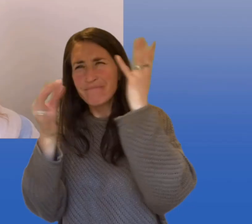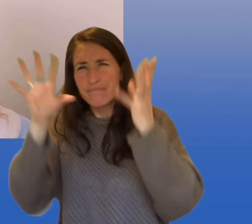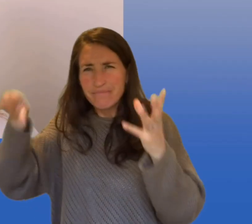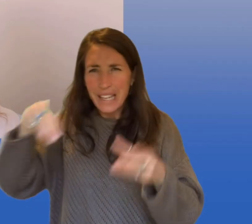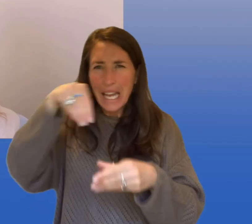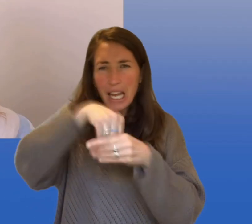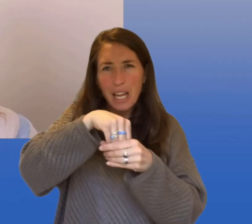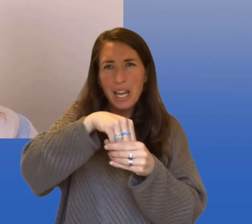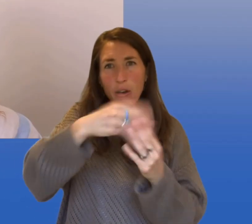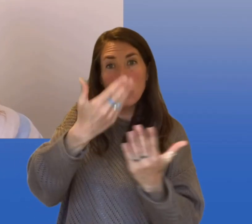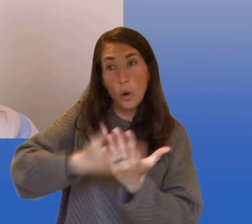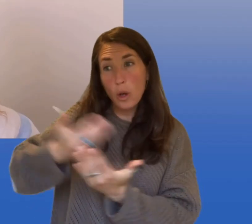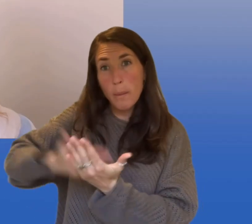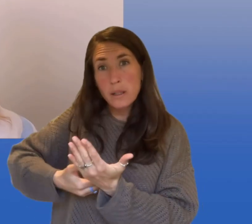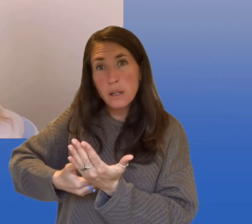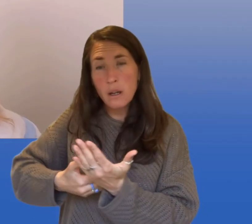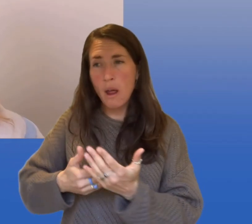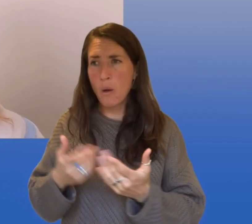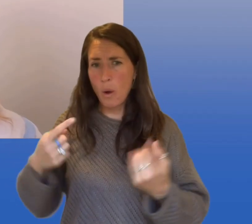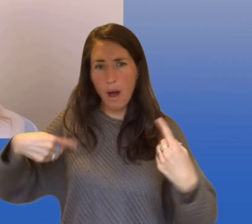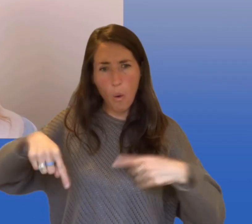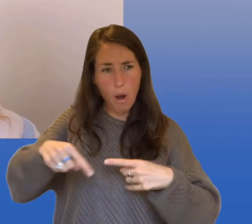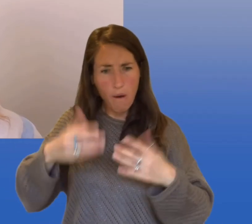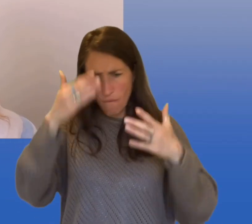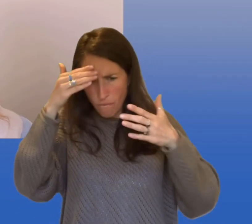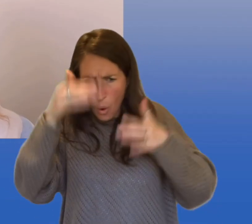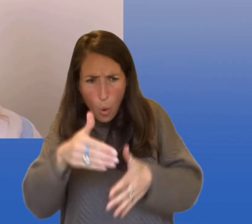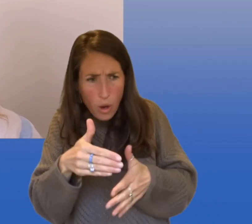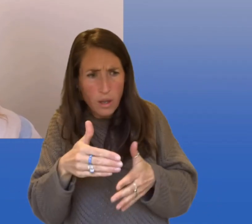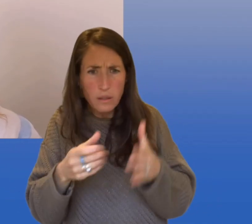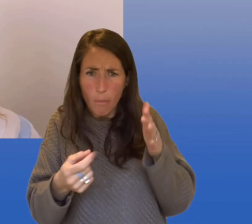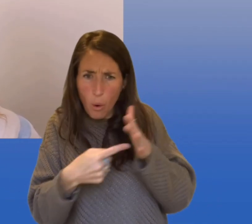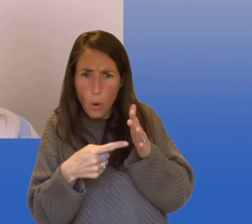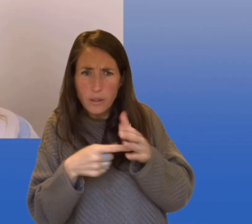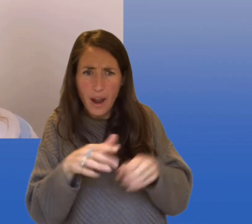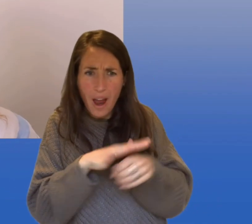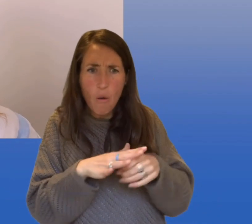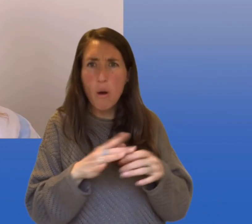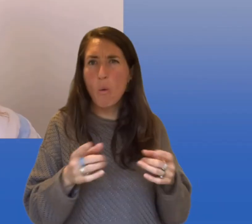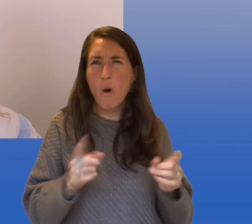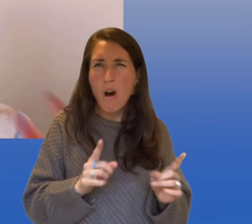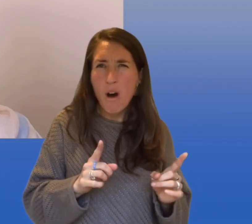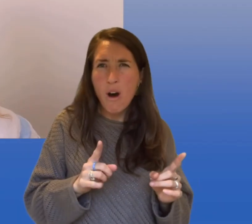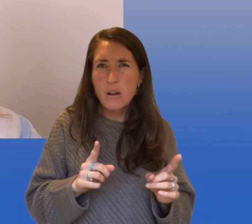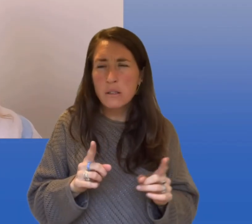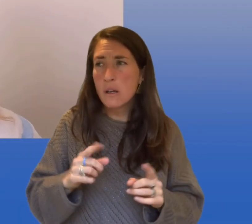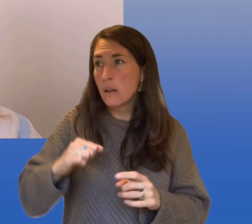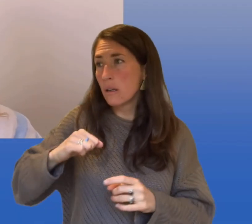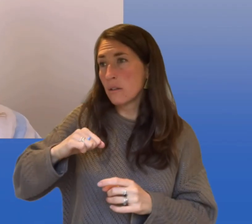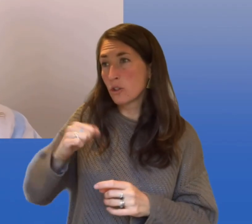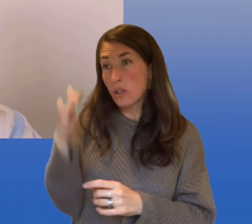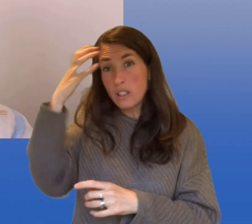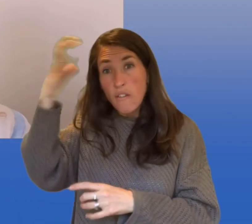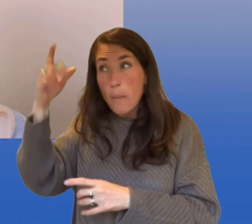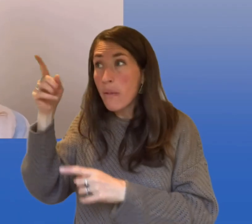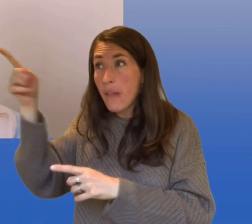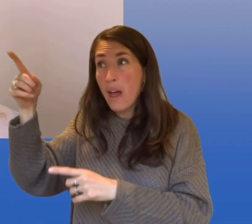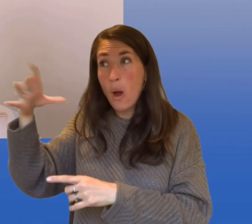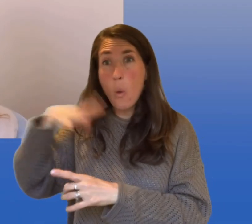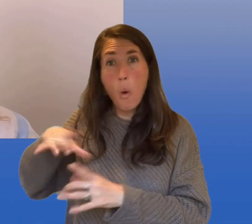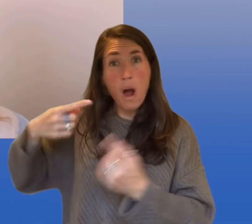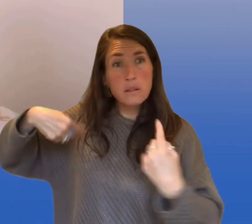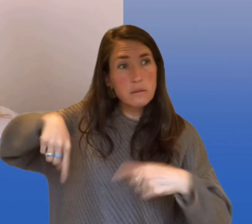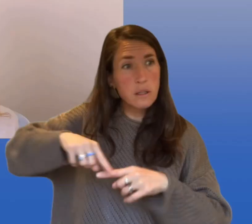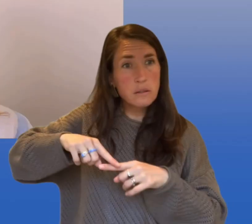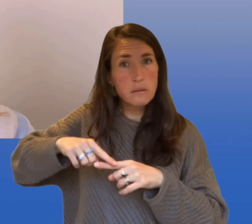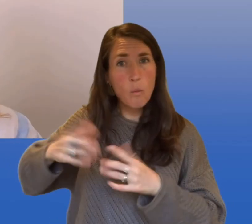it factors in areas of focus that are influenced by Scottish Government, so things that Scottish Government need